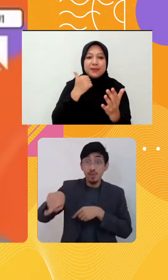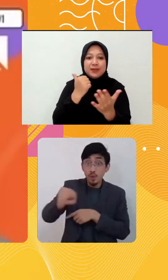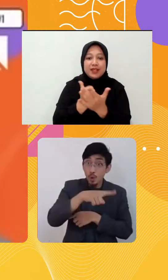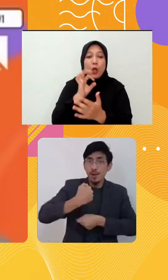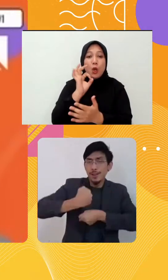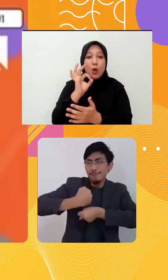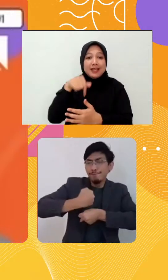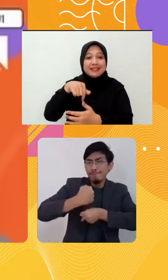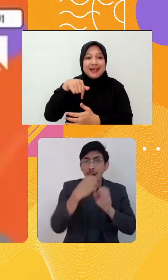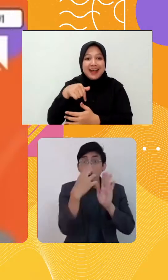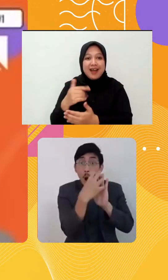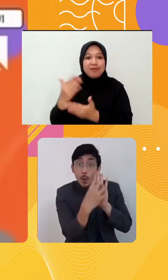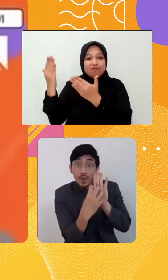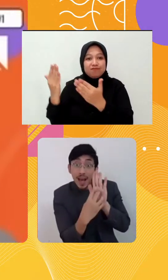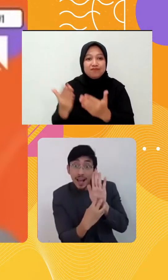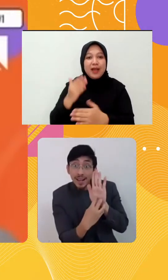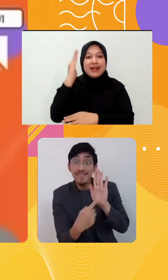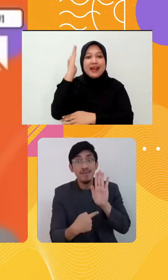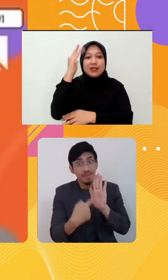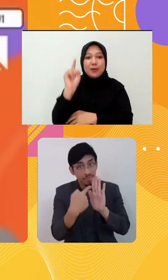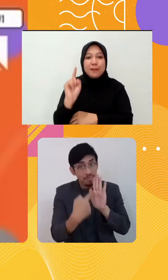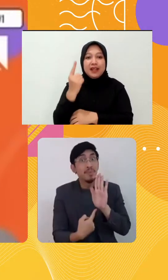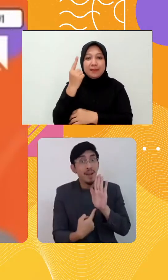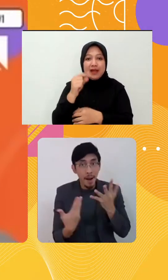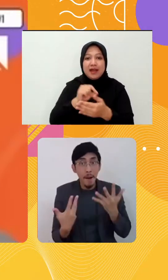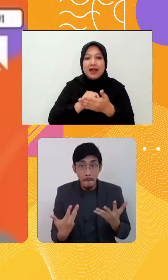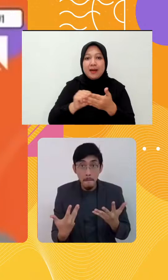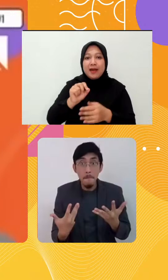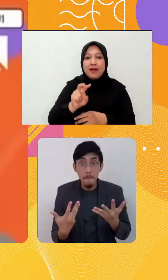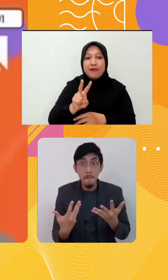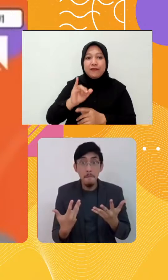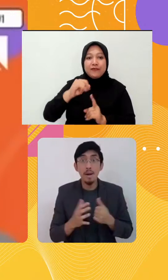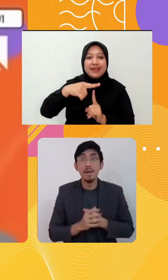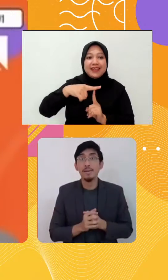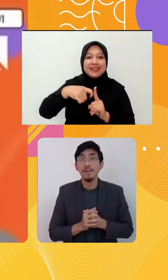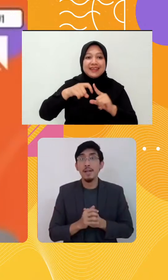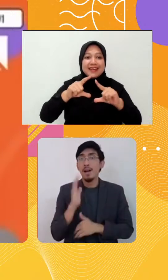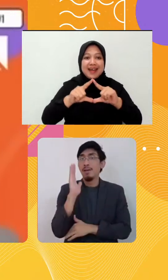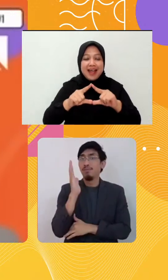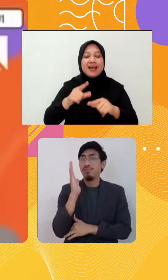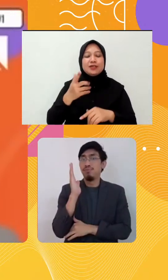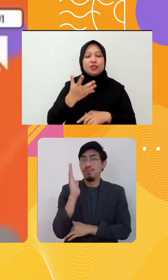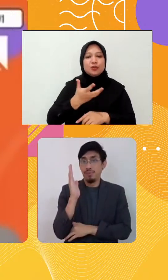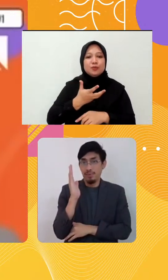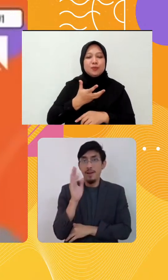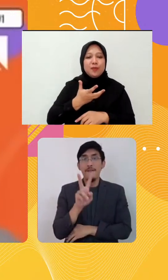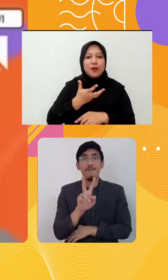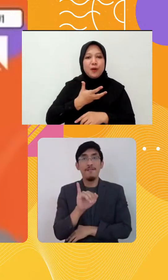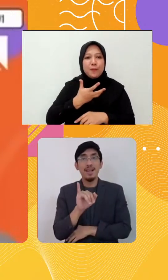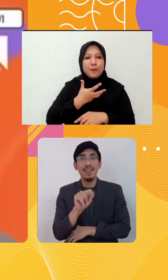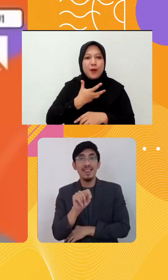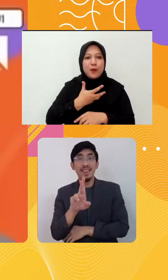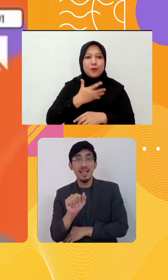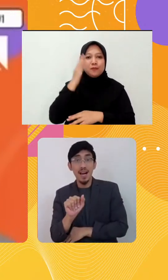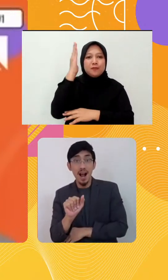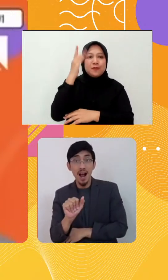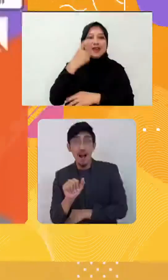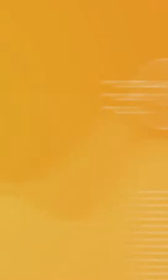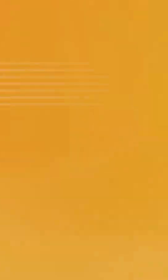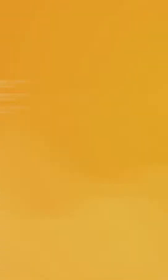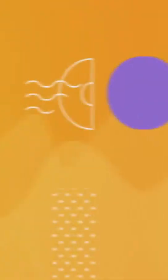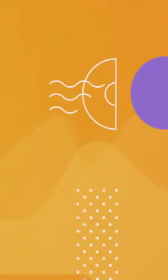first speaker, Vitika Yadav, to share their thoughts, their experience to all of us. So time is